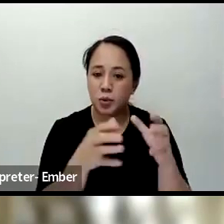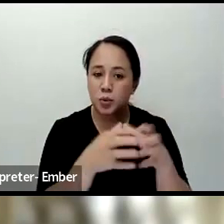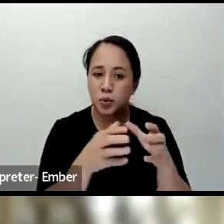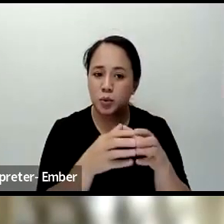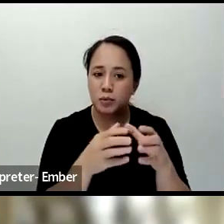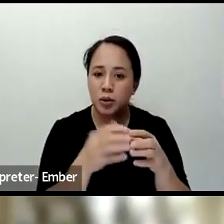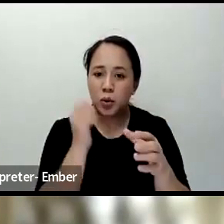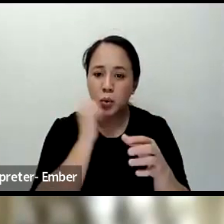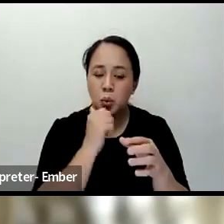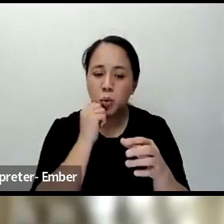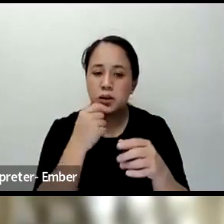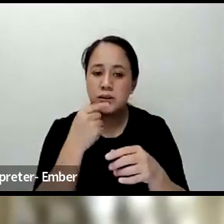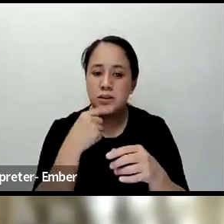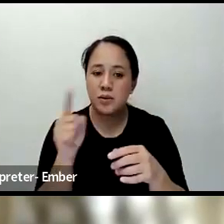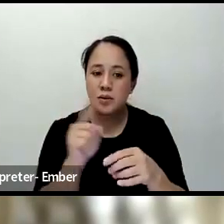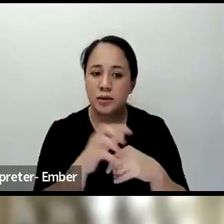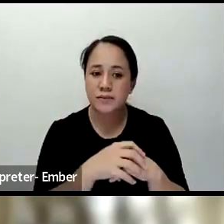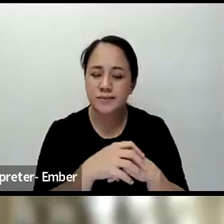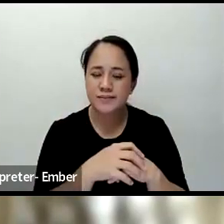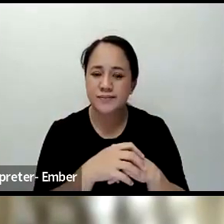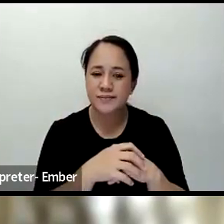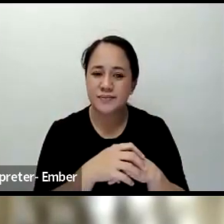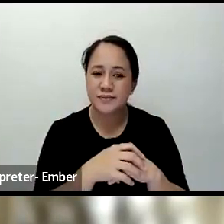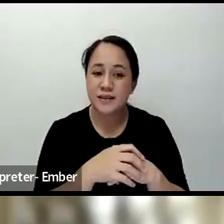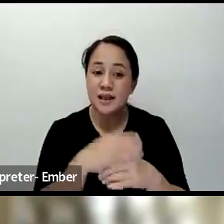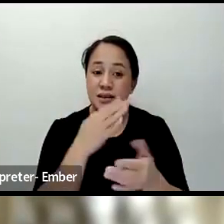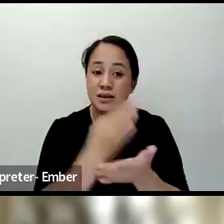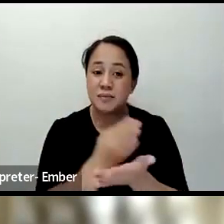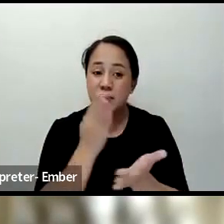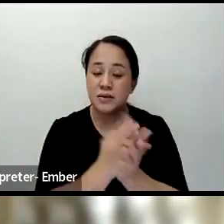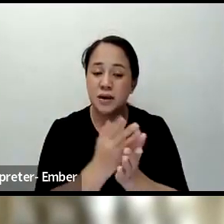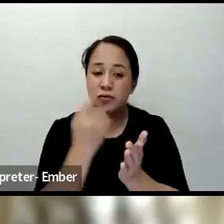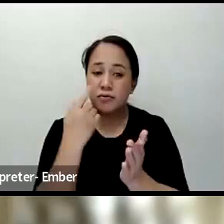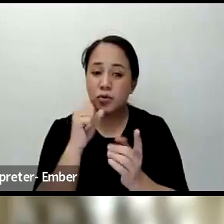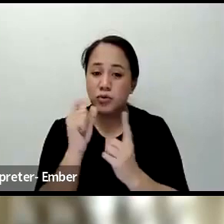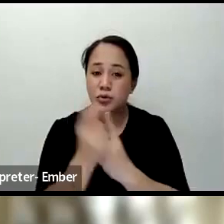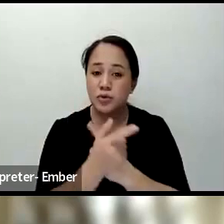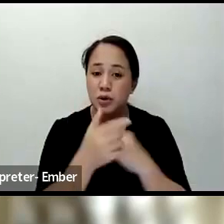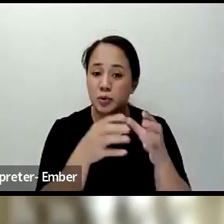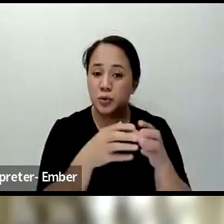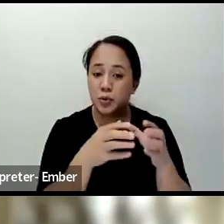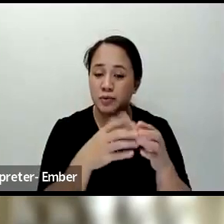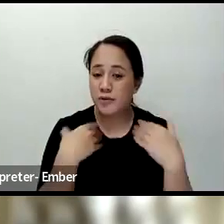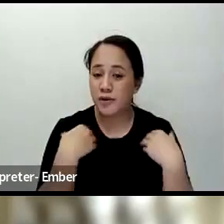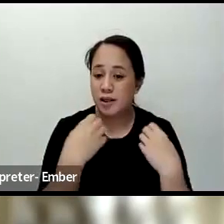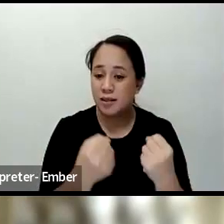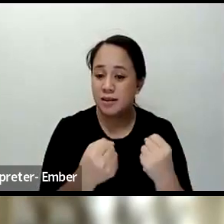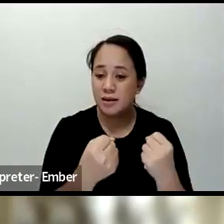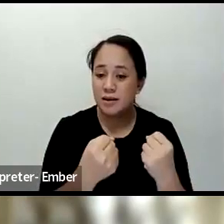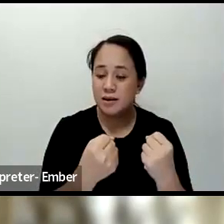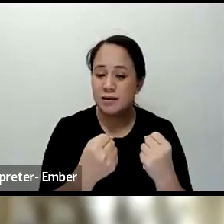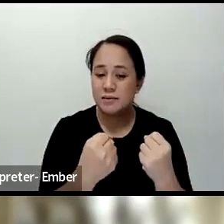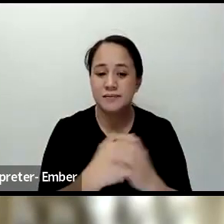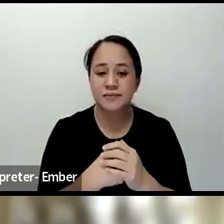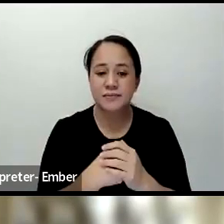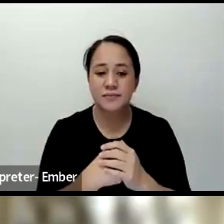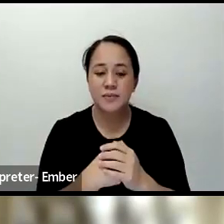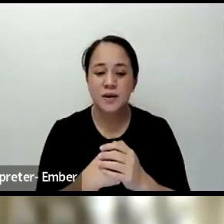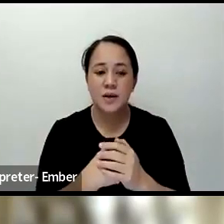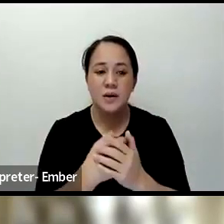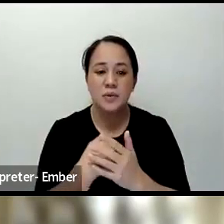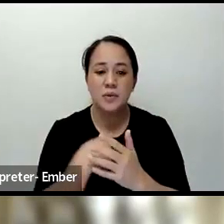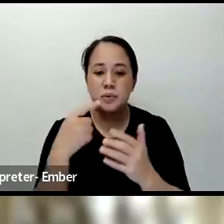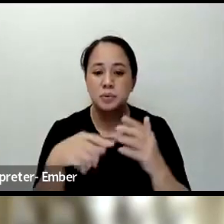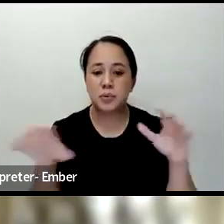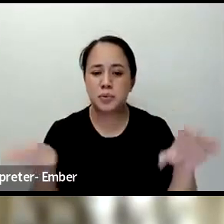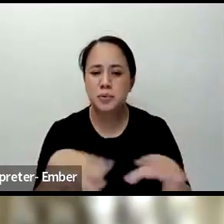will always say that the budget for the social sector, for health, for these endeavors